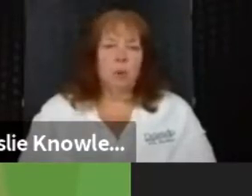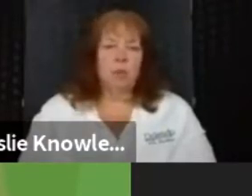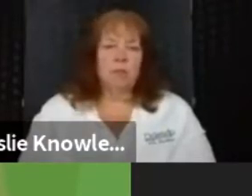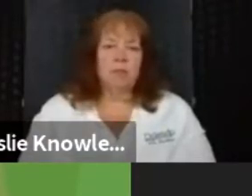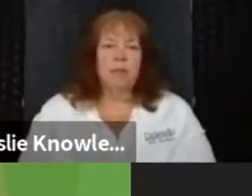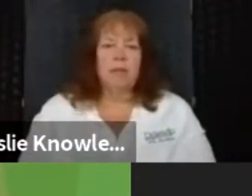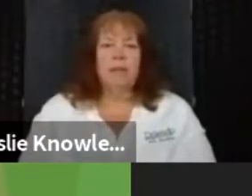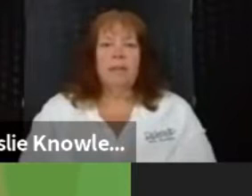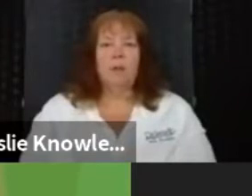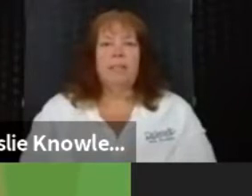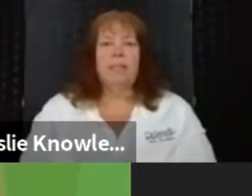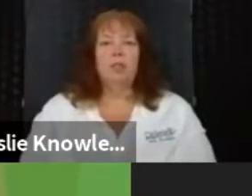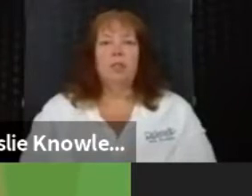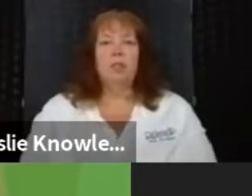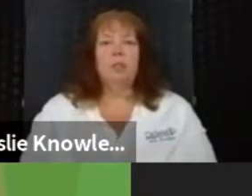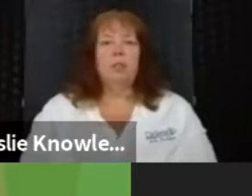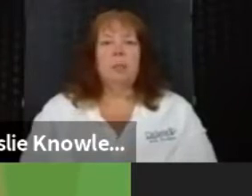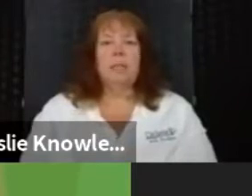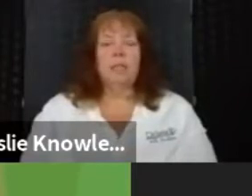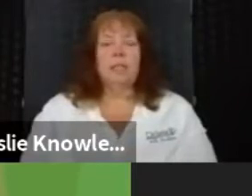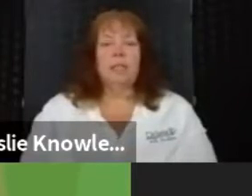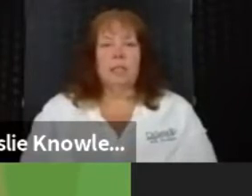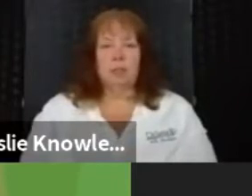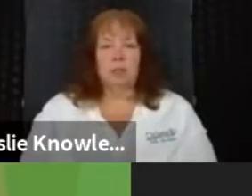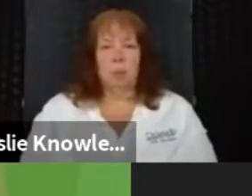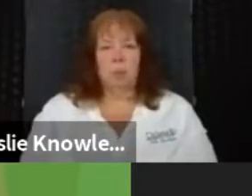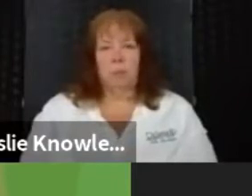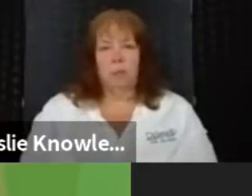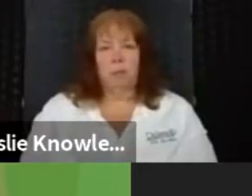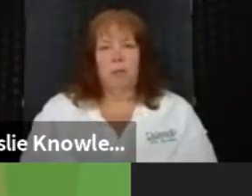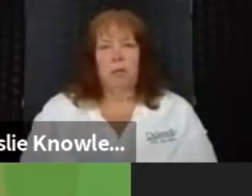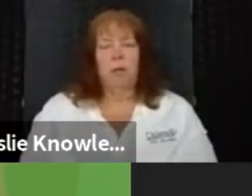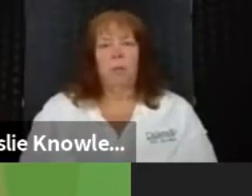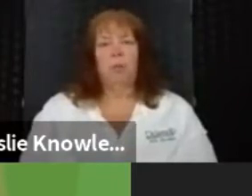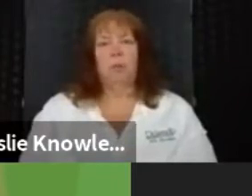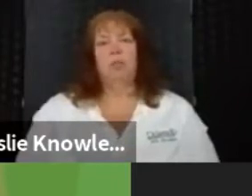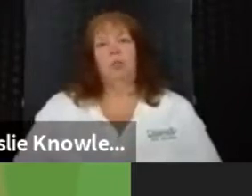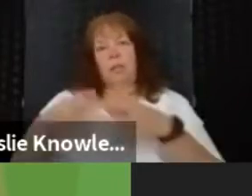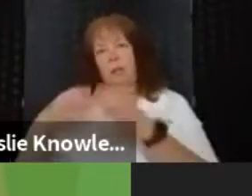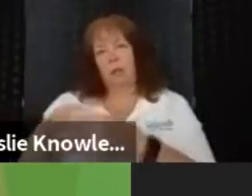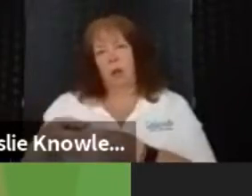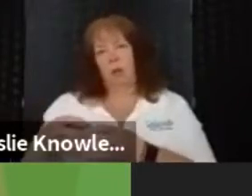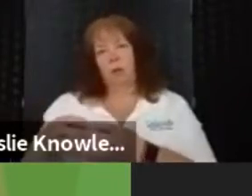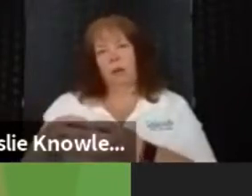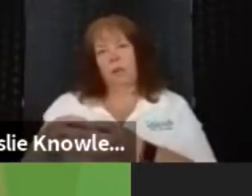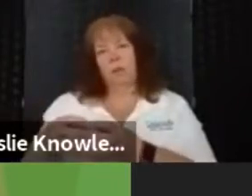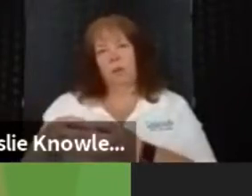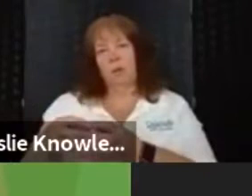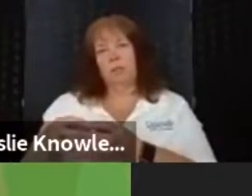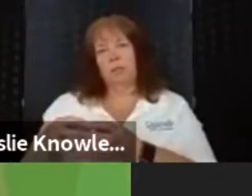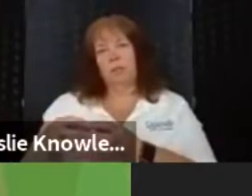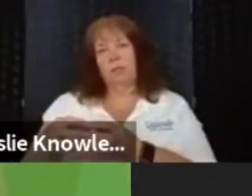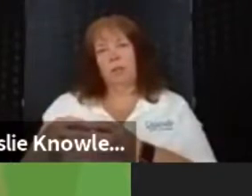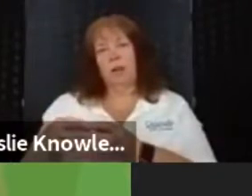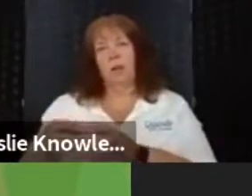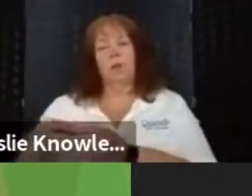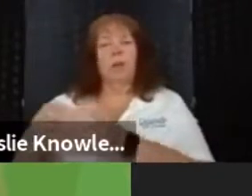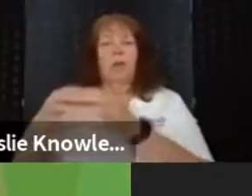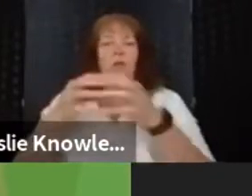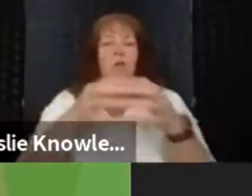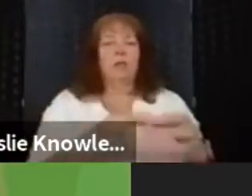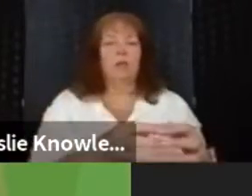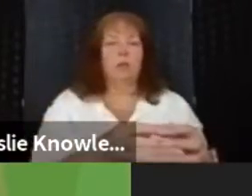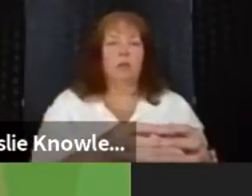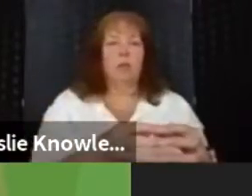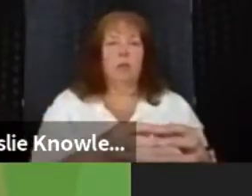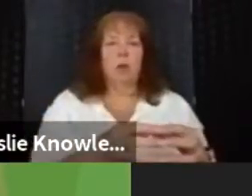of New Orleans in their interdisciplinary studies department, which means you take all of your ASL courses at Delgado,